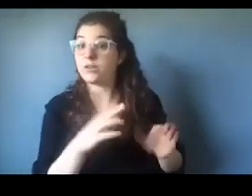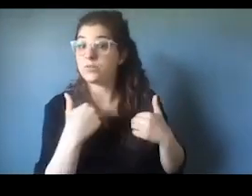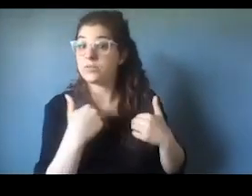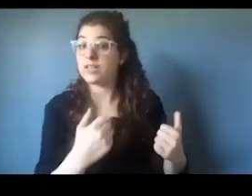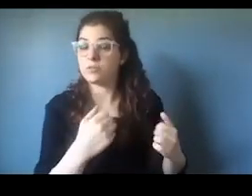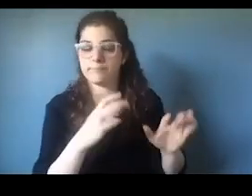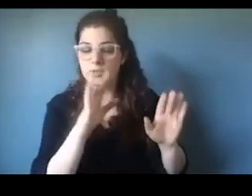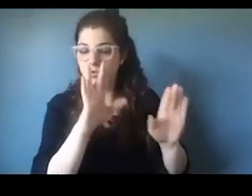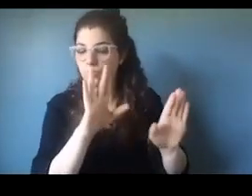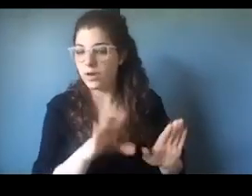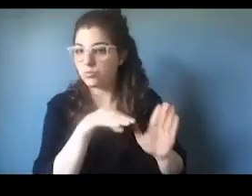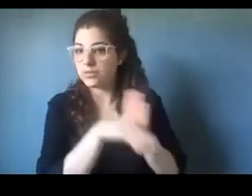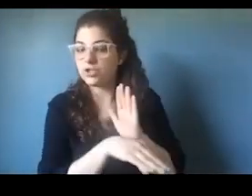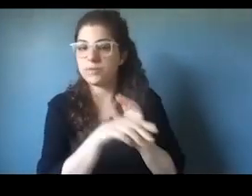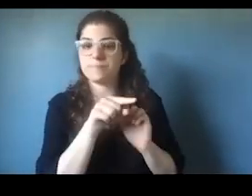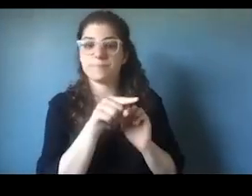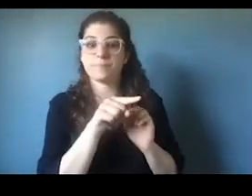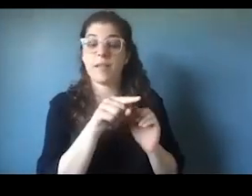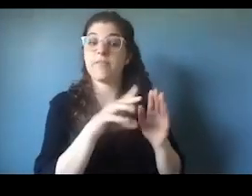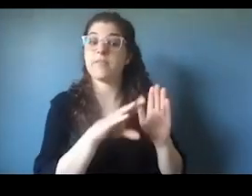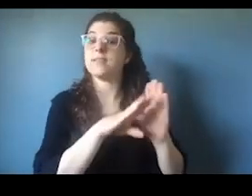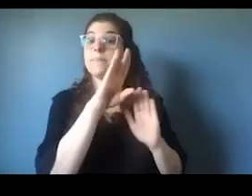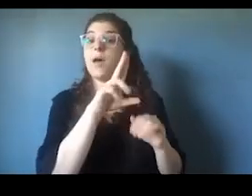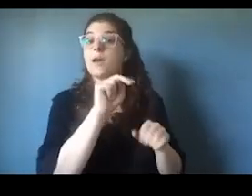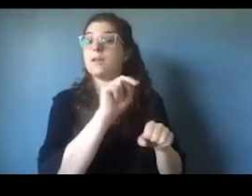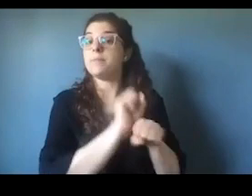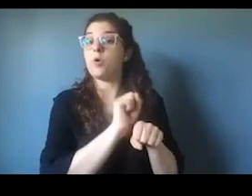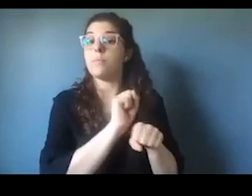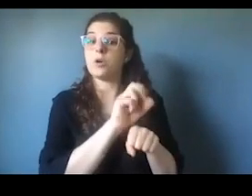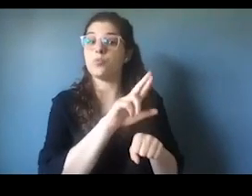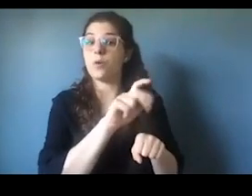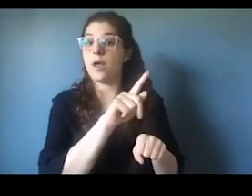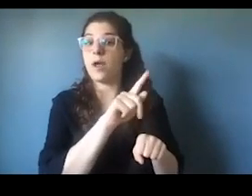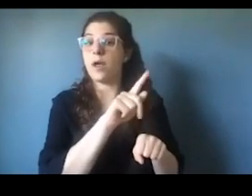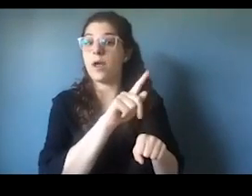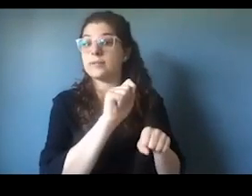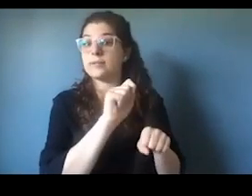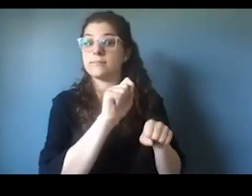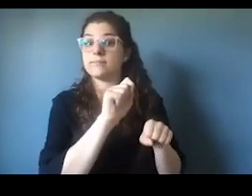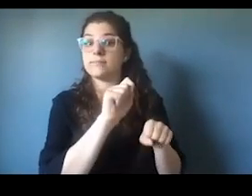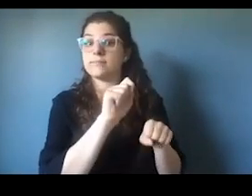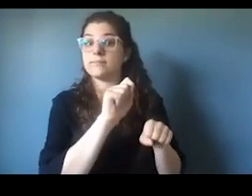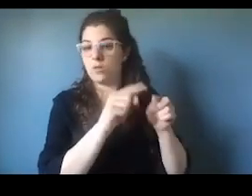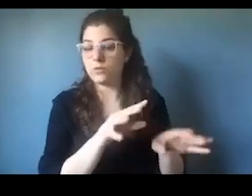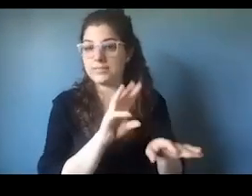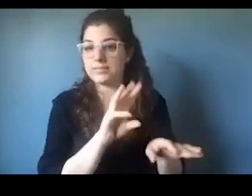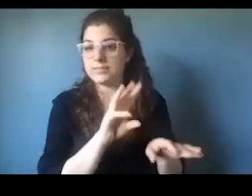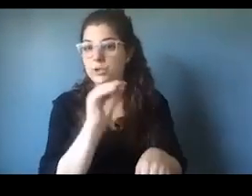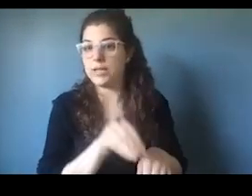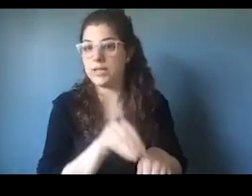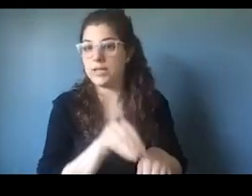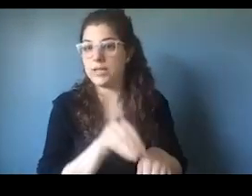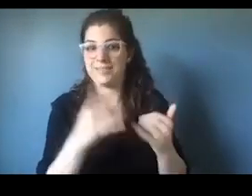at the peak, the unemployment rate or jobs were lost by only about 6%, whereas now we're